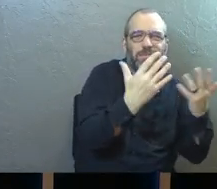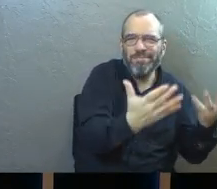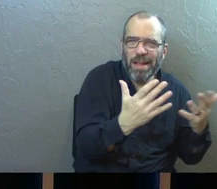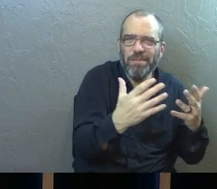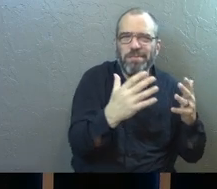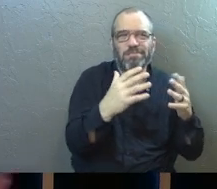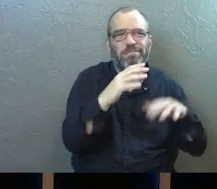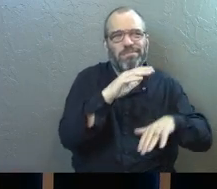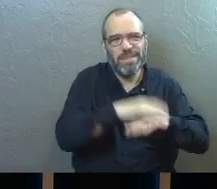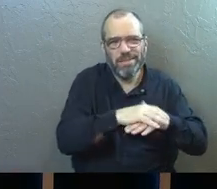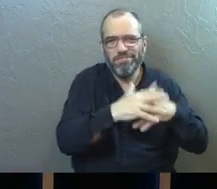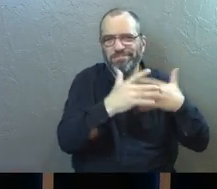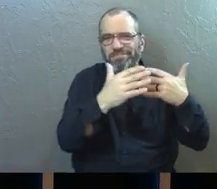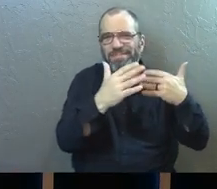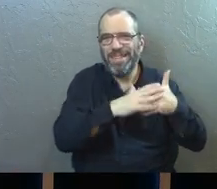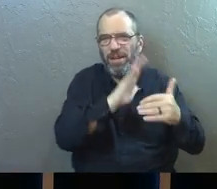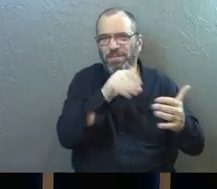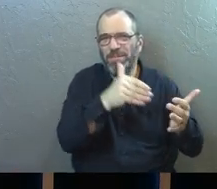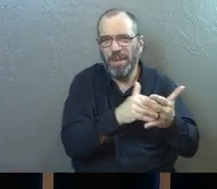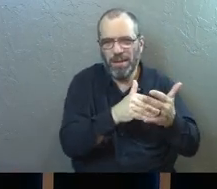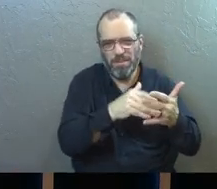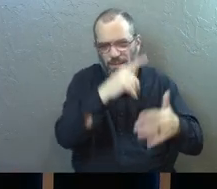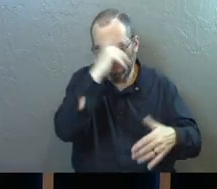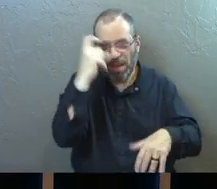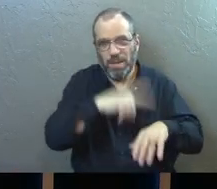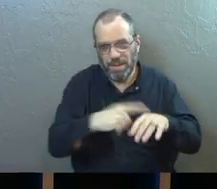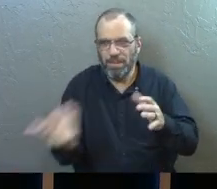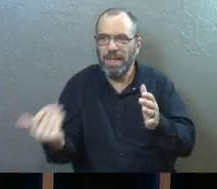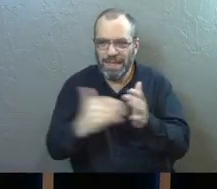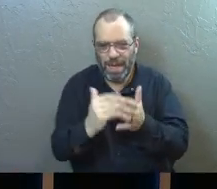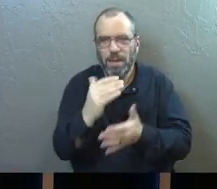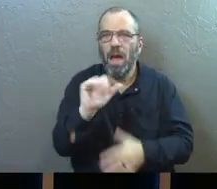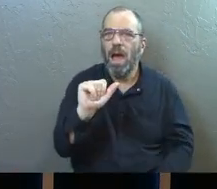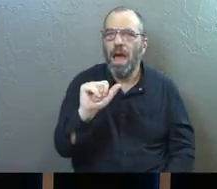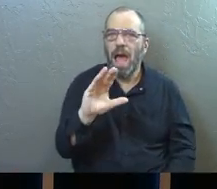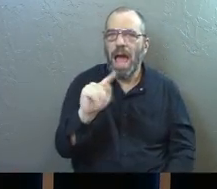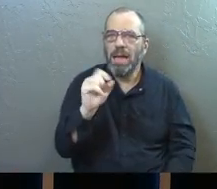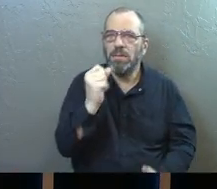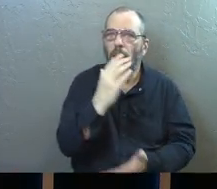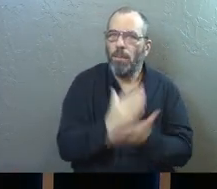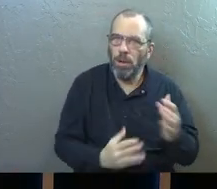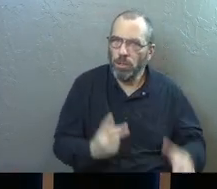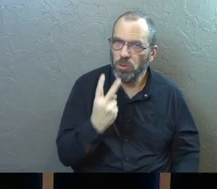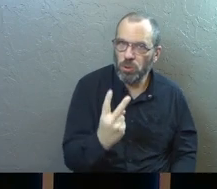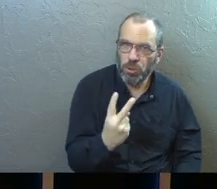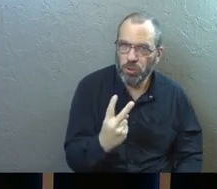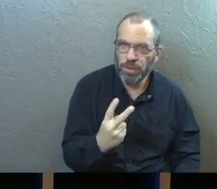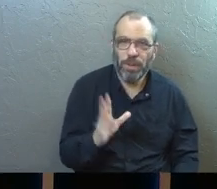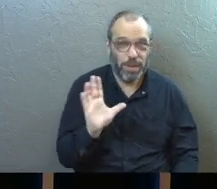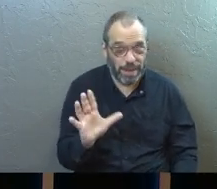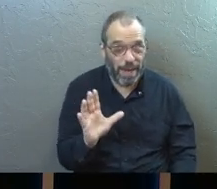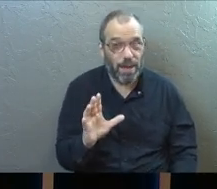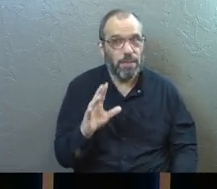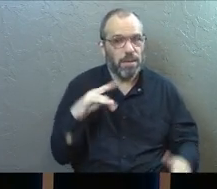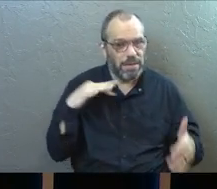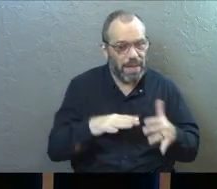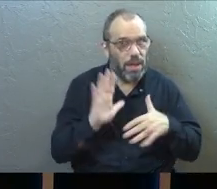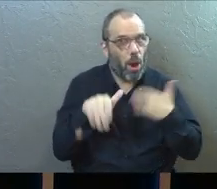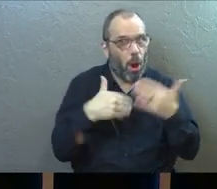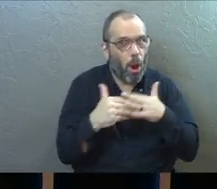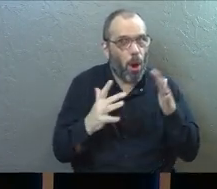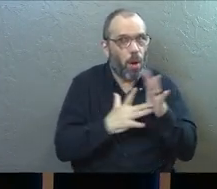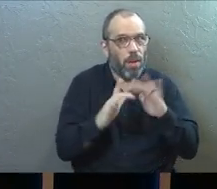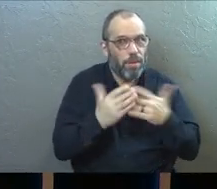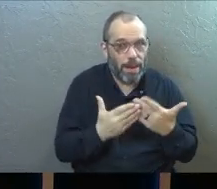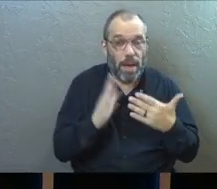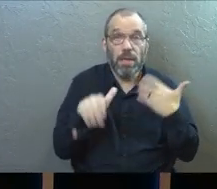And towards the middle of the year, summer, probably we'll go to Acts Part 2 and so on and so forth. And so just want to make sure we're getting into all of God's word, because